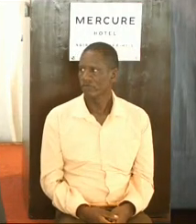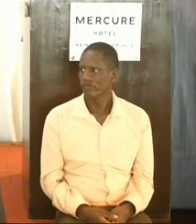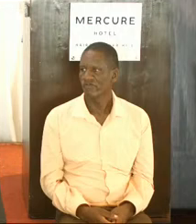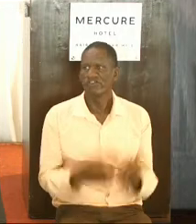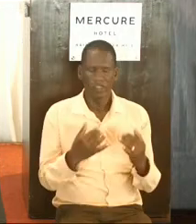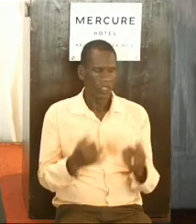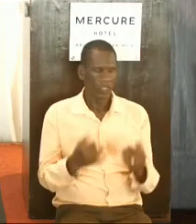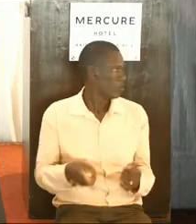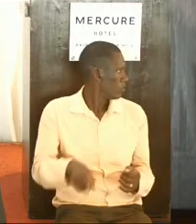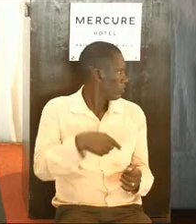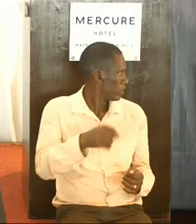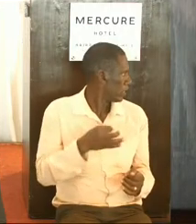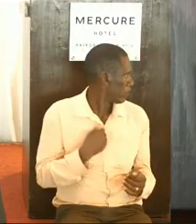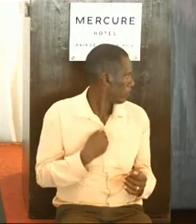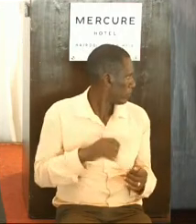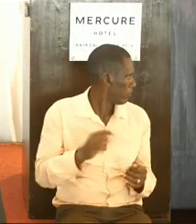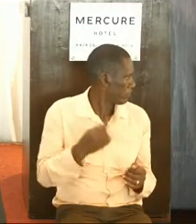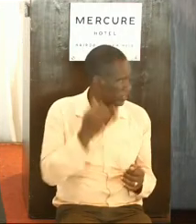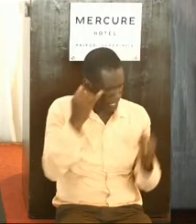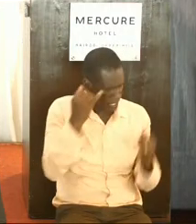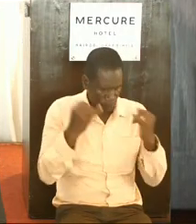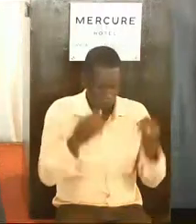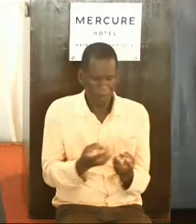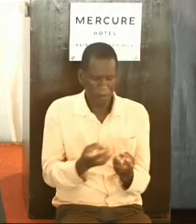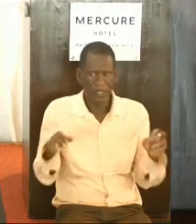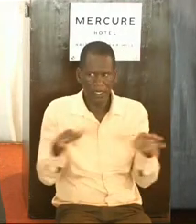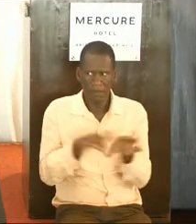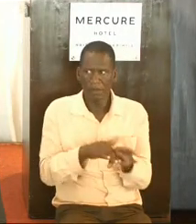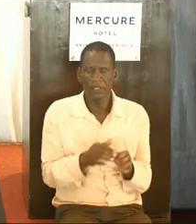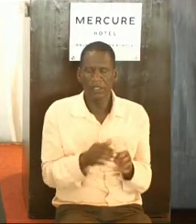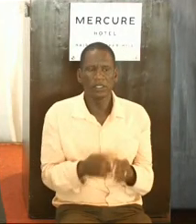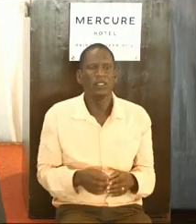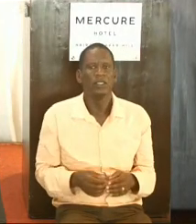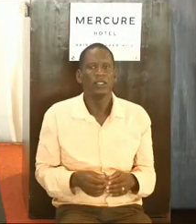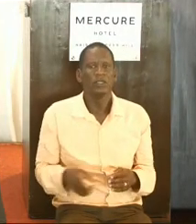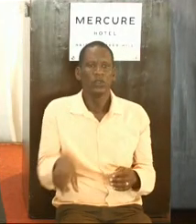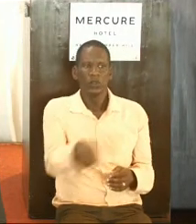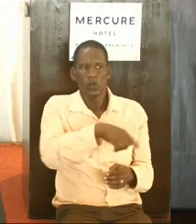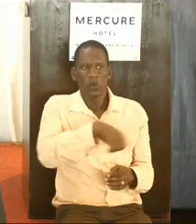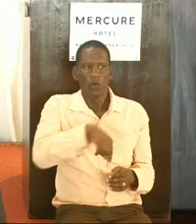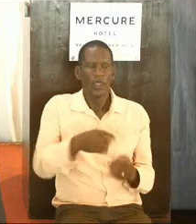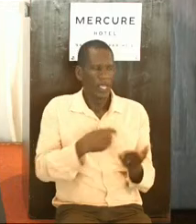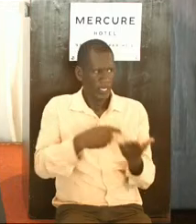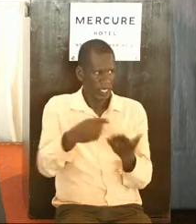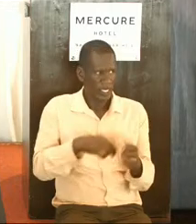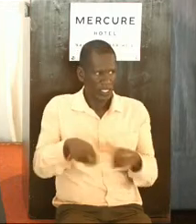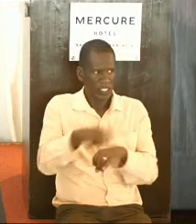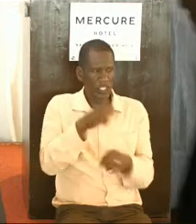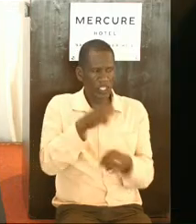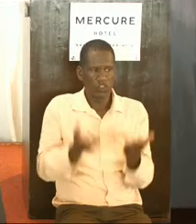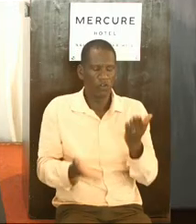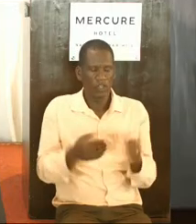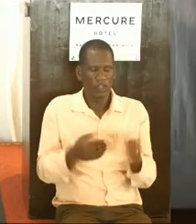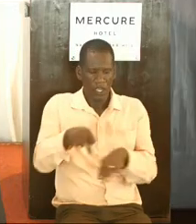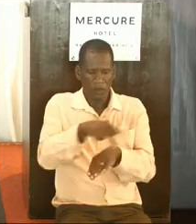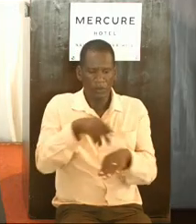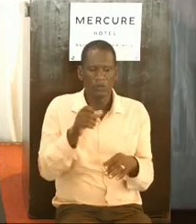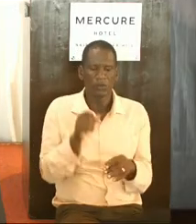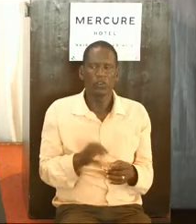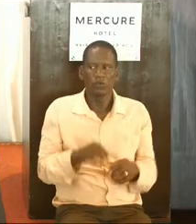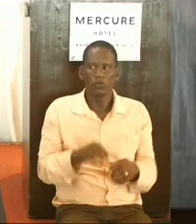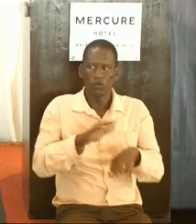so we'll have some initial thoughts from our panelists we are discussing National values and principles of